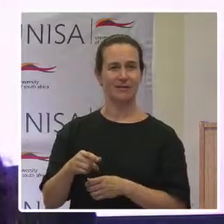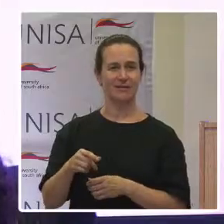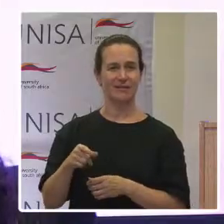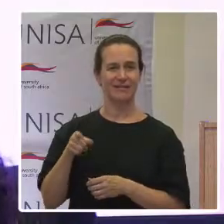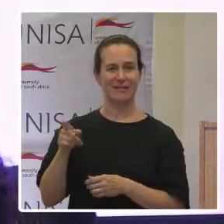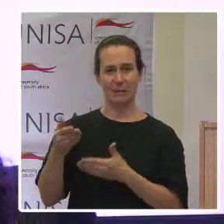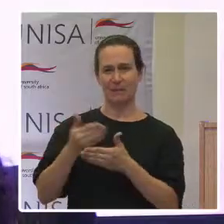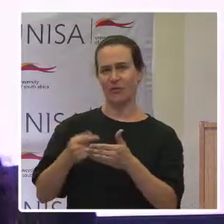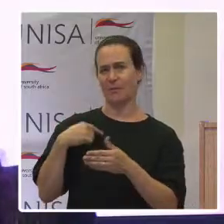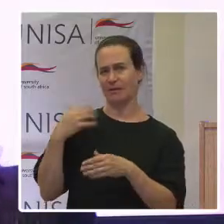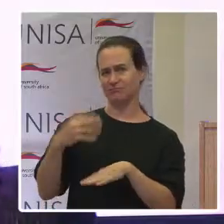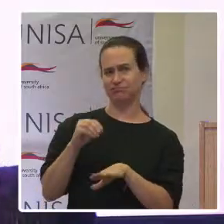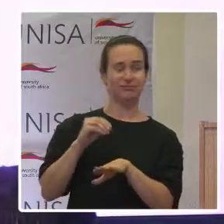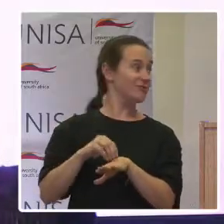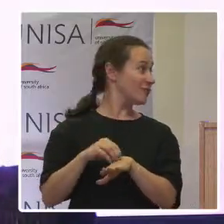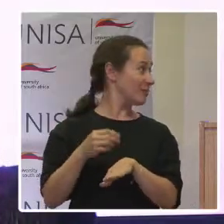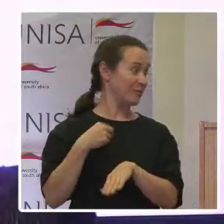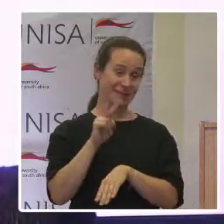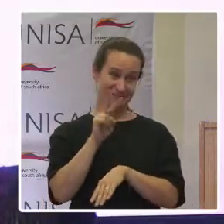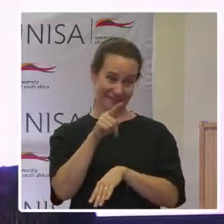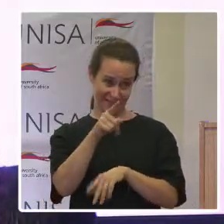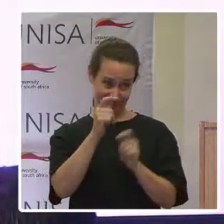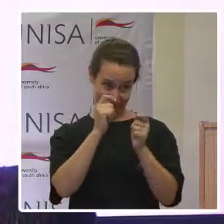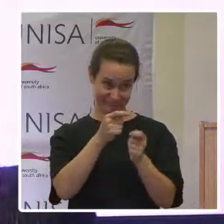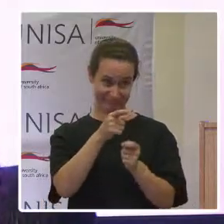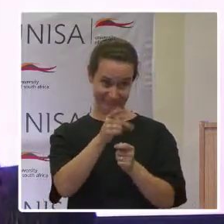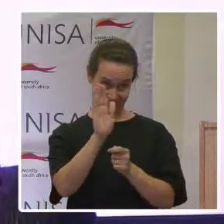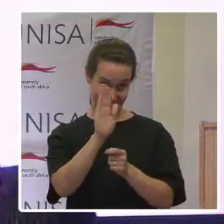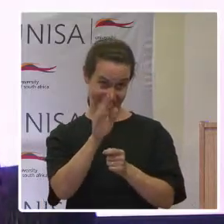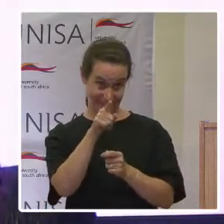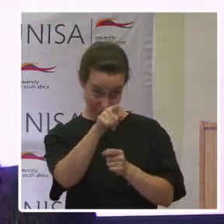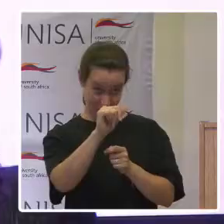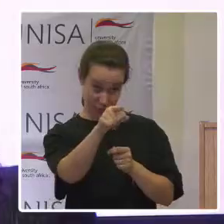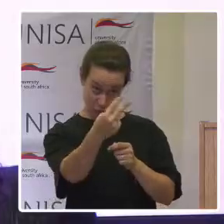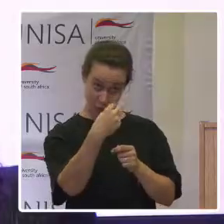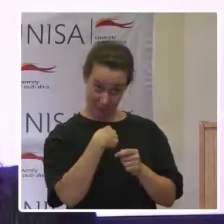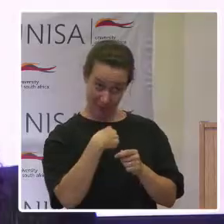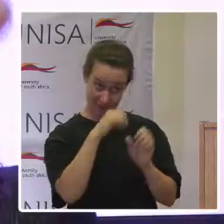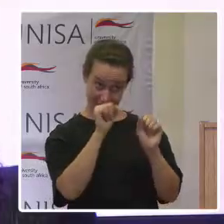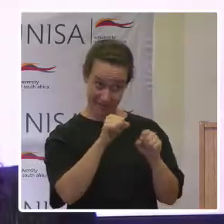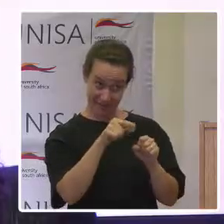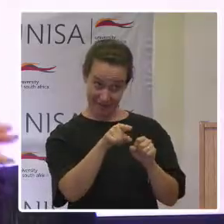in trouble, I see you. You should say you saw me too.